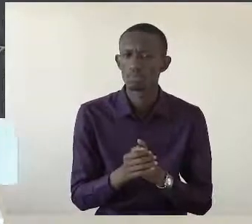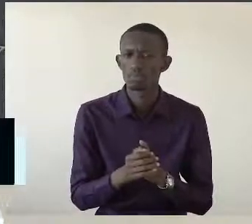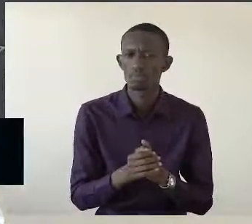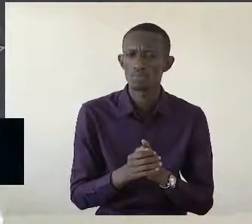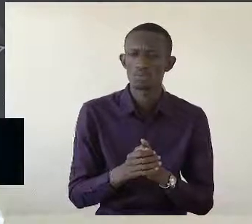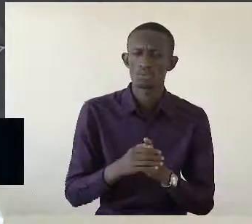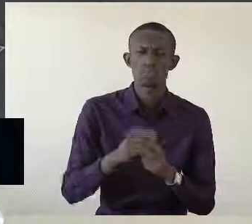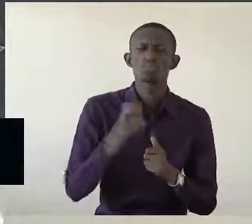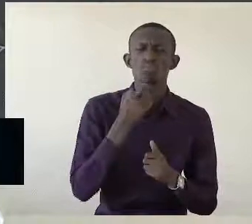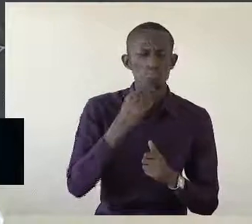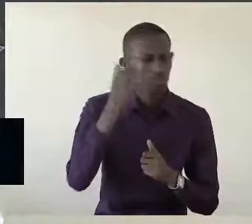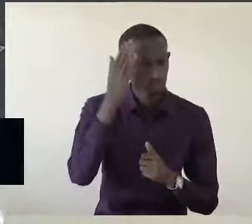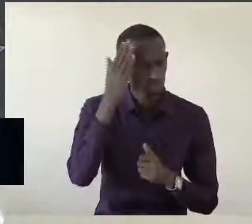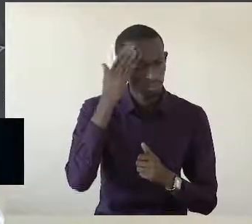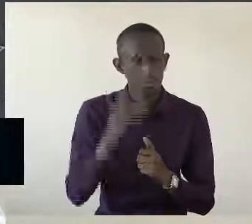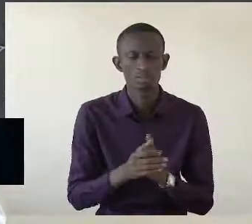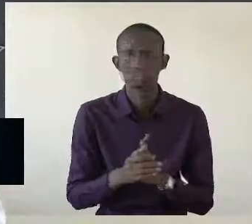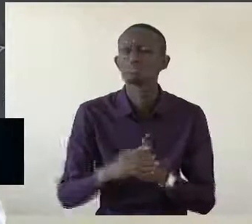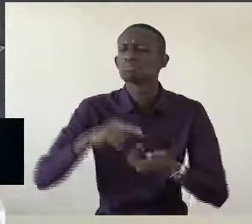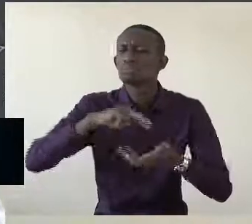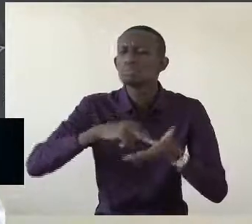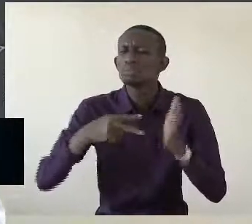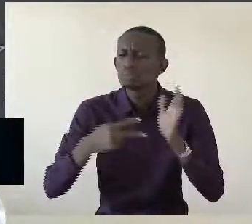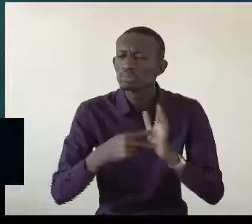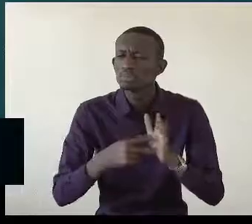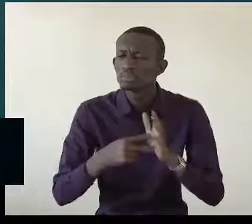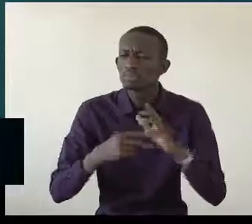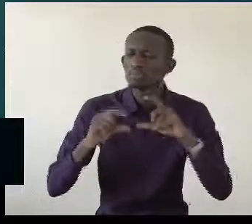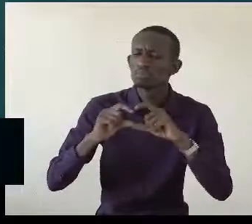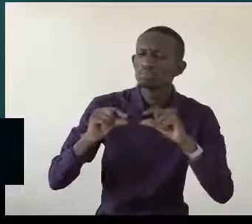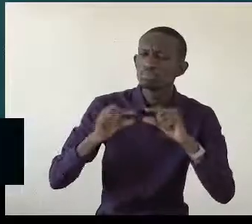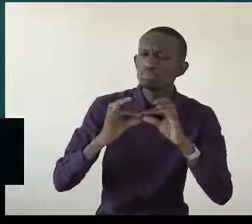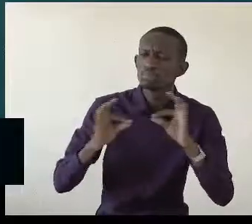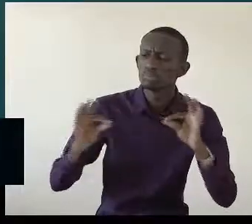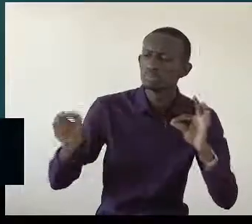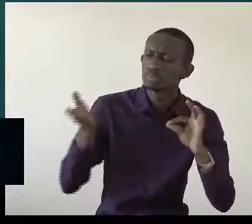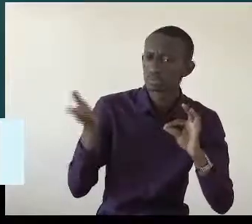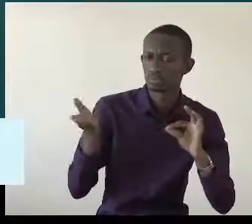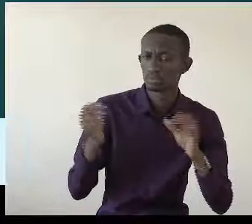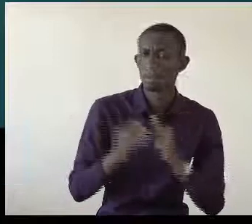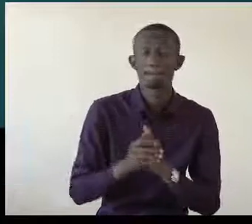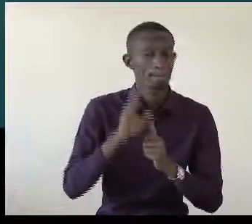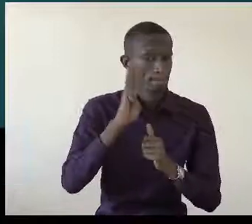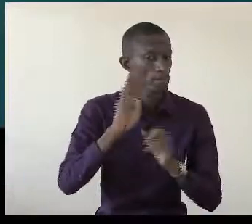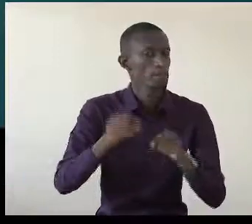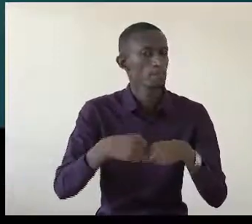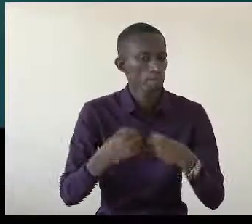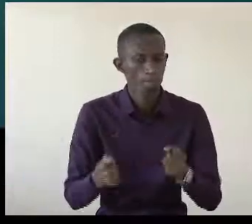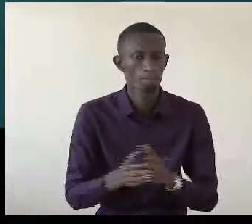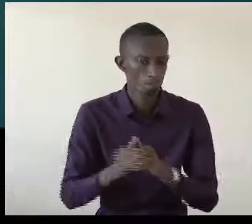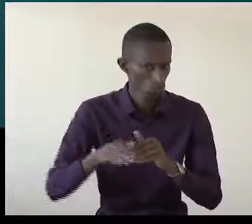get to know the meaning behind each statement. B could not undergo further oxidation. What does it